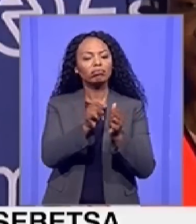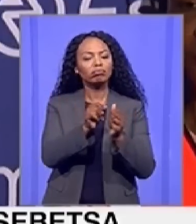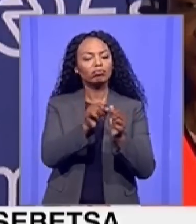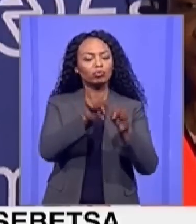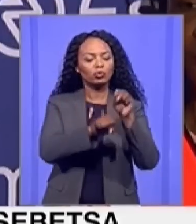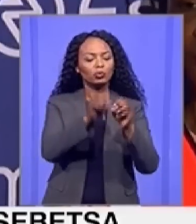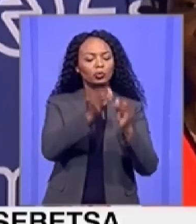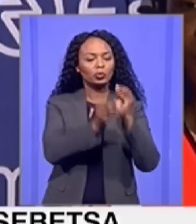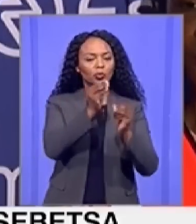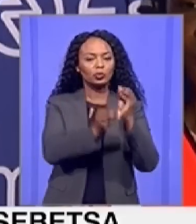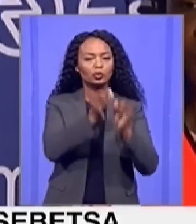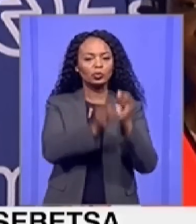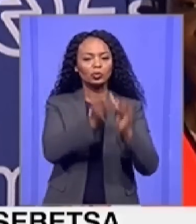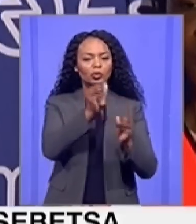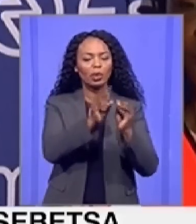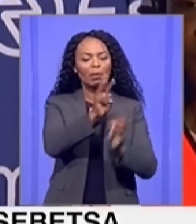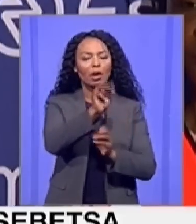megawatts is about